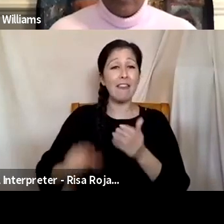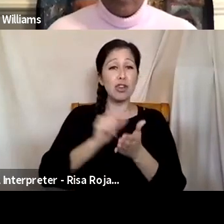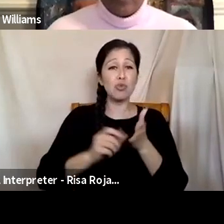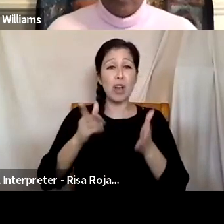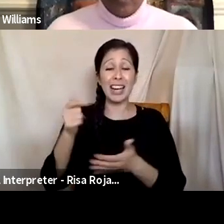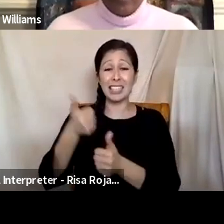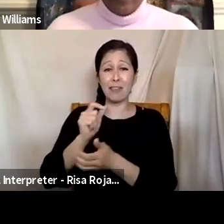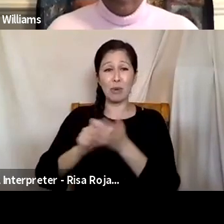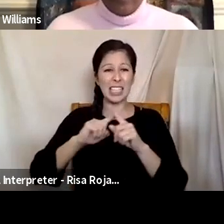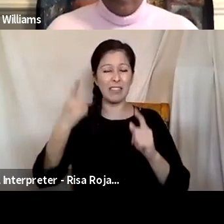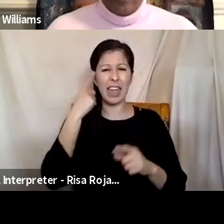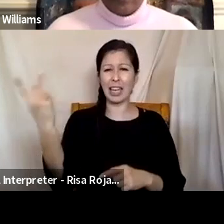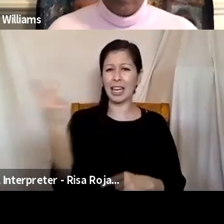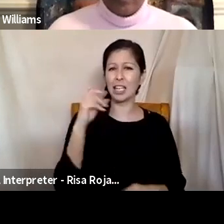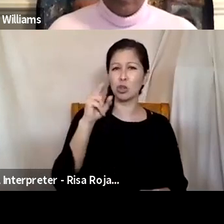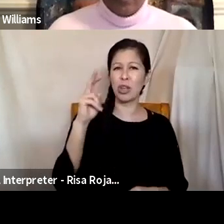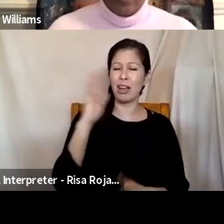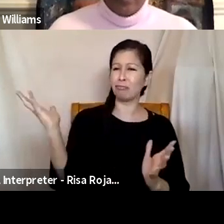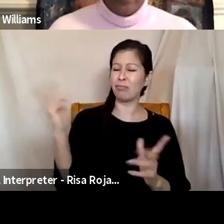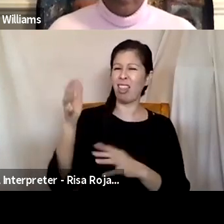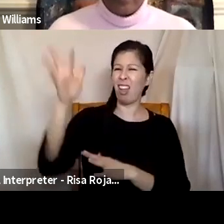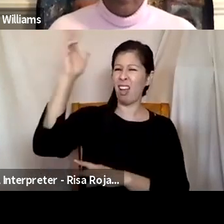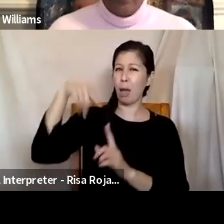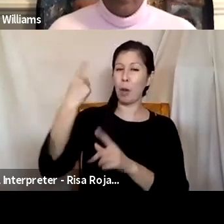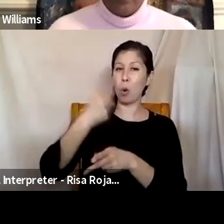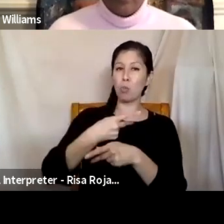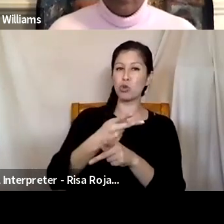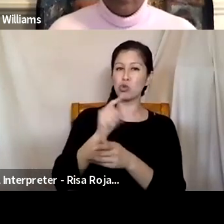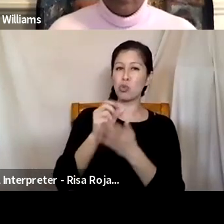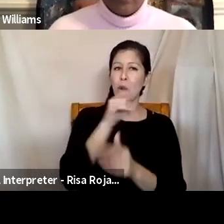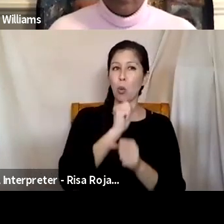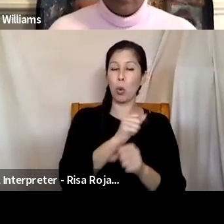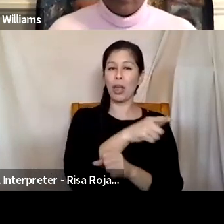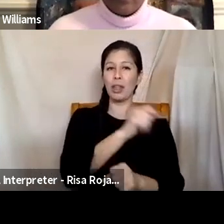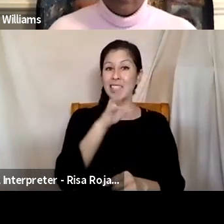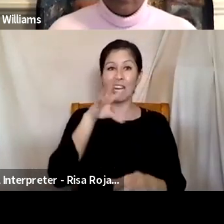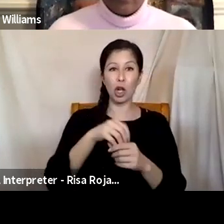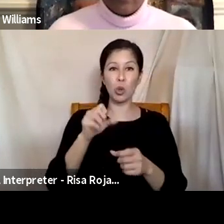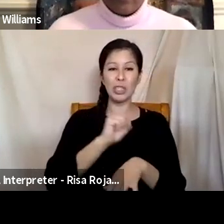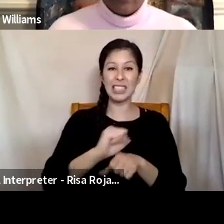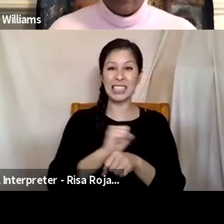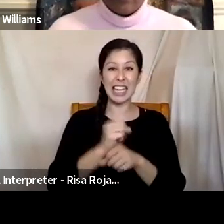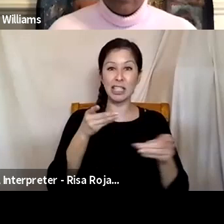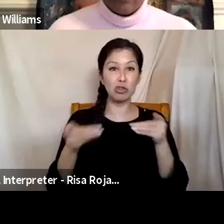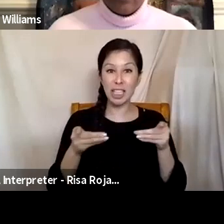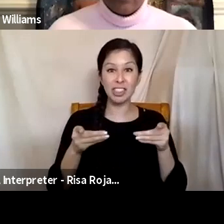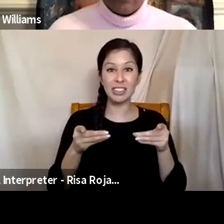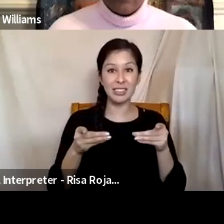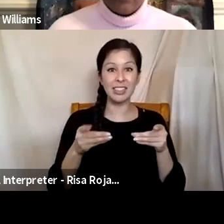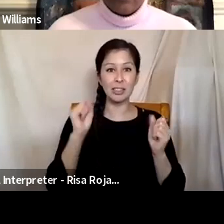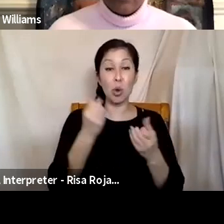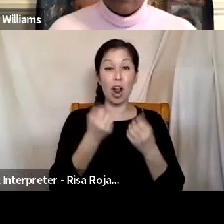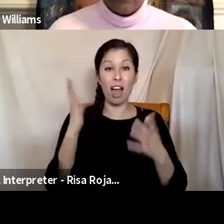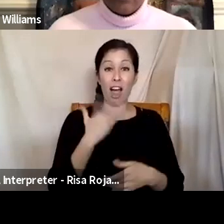had a conversation a long time ago about a producer writer that we work with that didn't put in stage directions. So a lot of